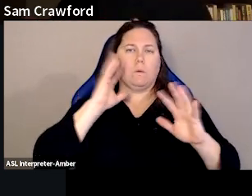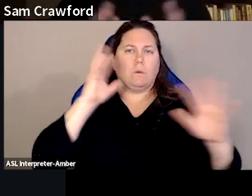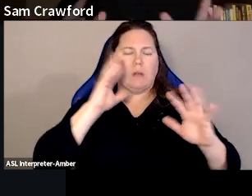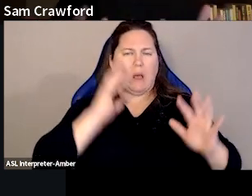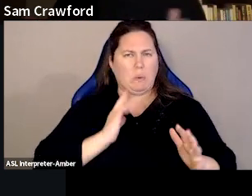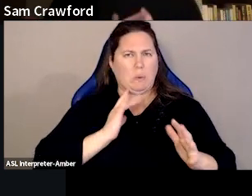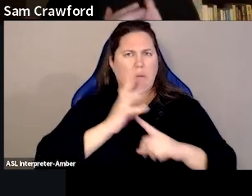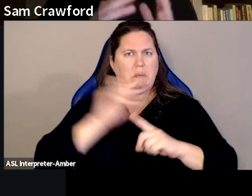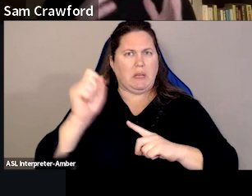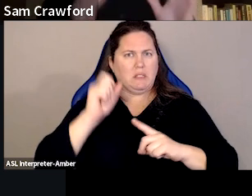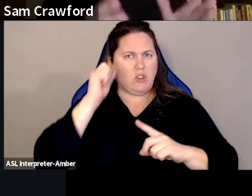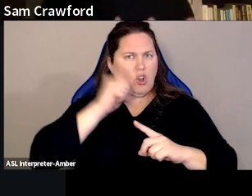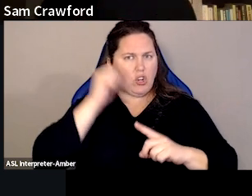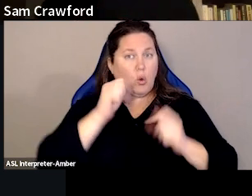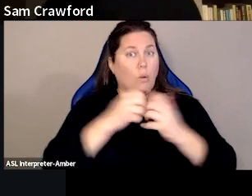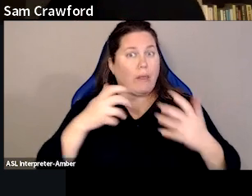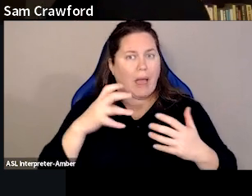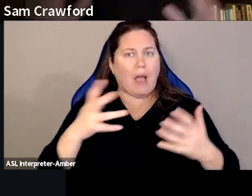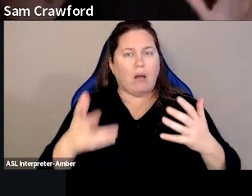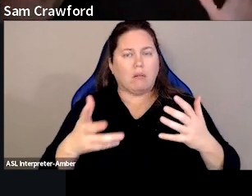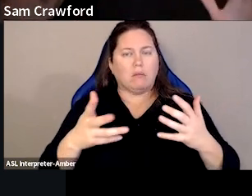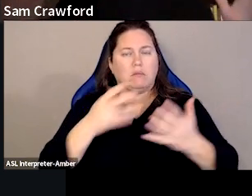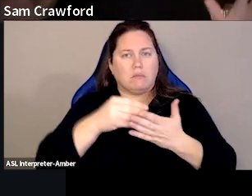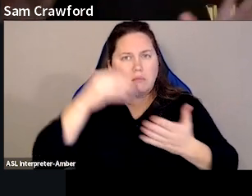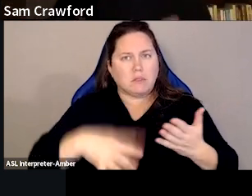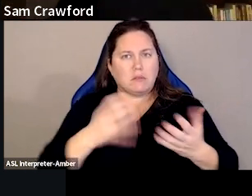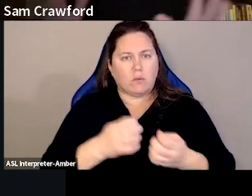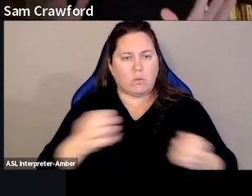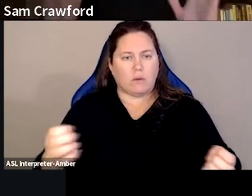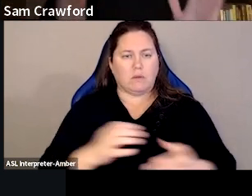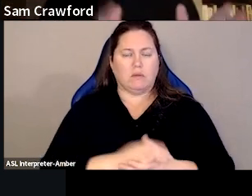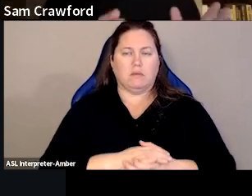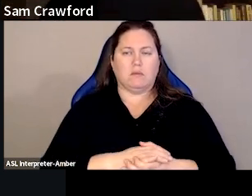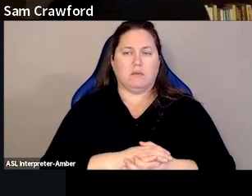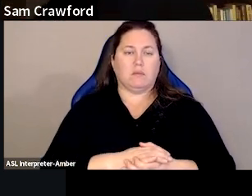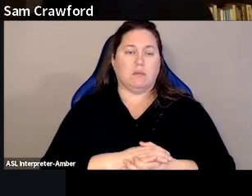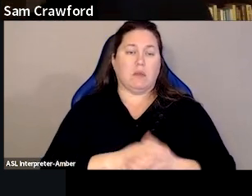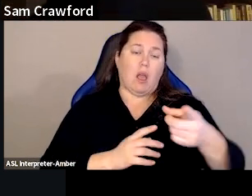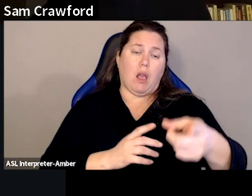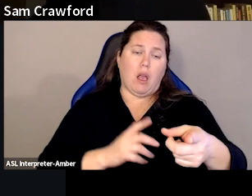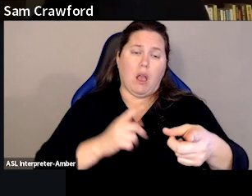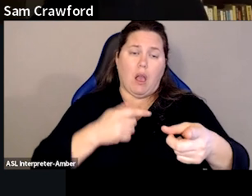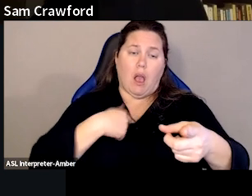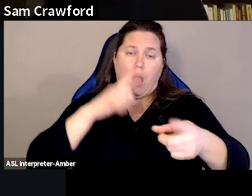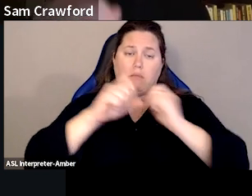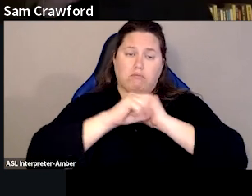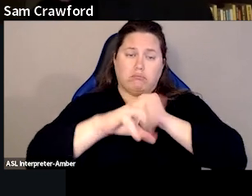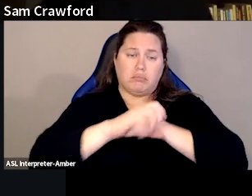equipment. So that's my pitch on Descript. Again, there's no affiliate links. I just think it's a fantastic no-code